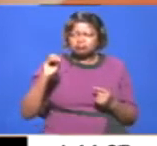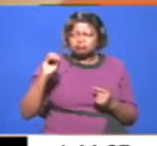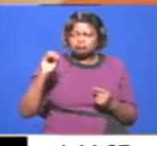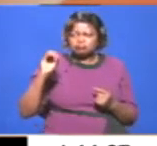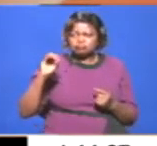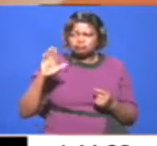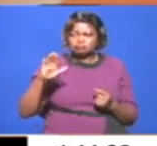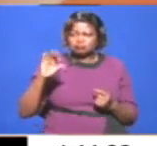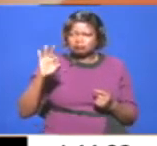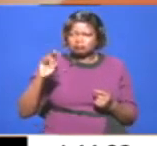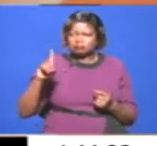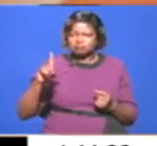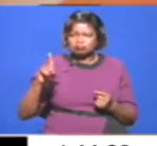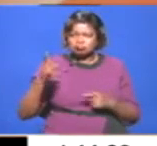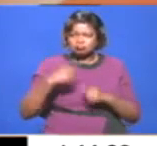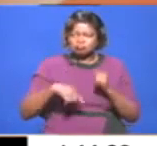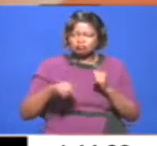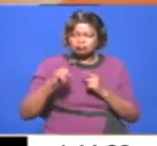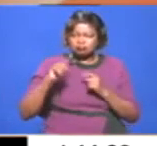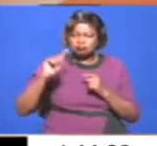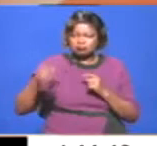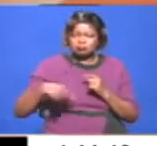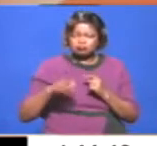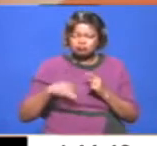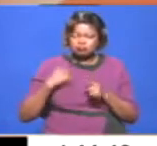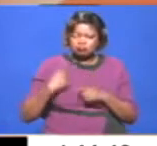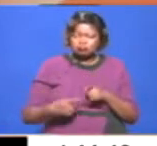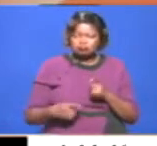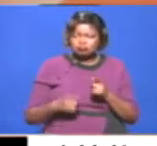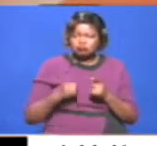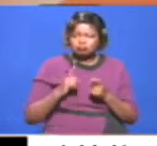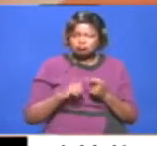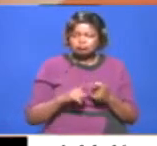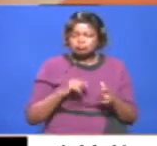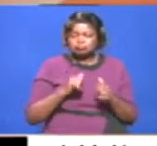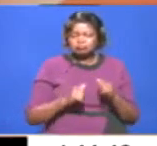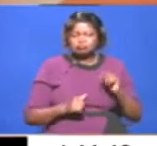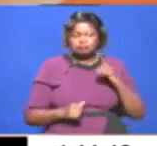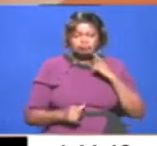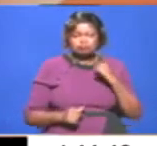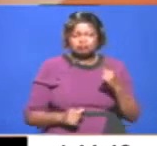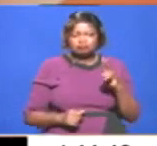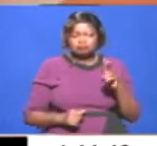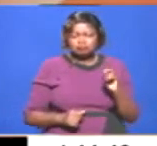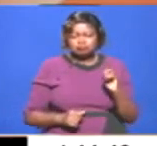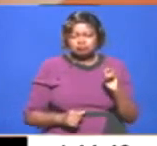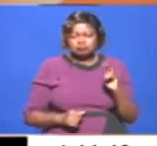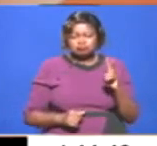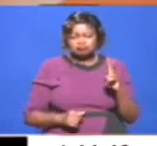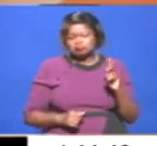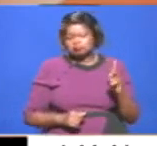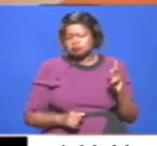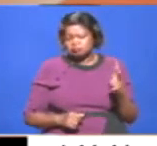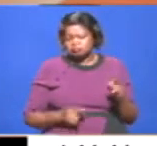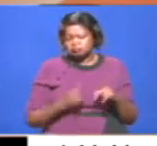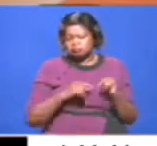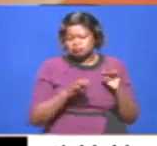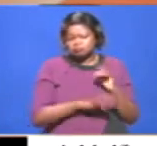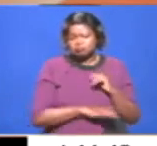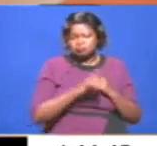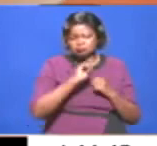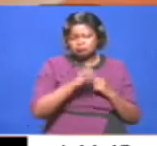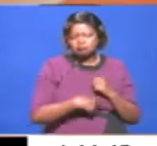531 out of 1,000 women yearly to just about 122 out of 1,000